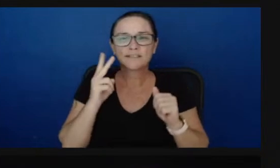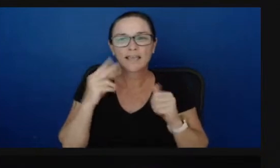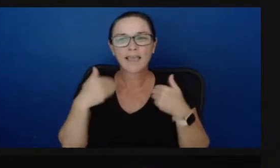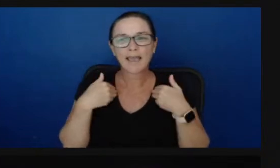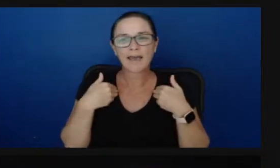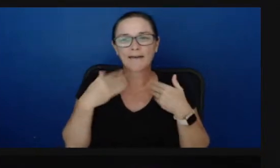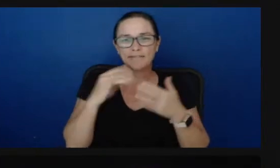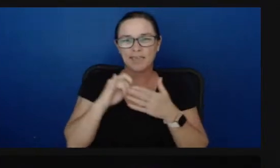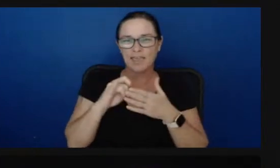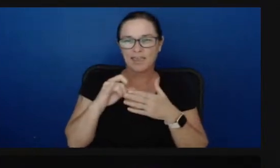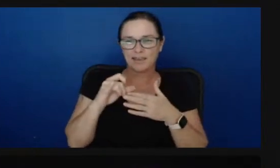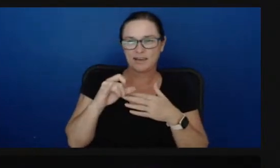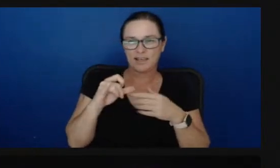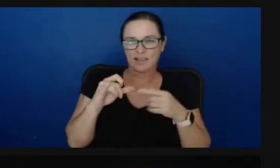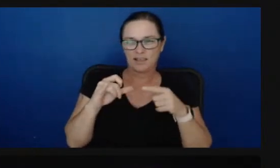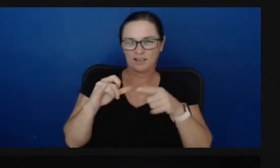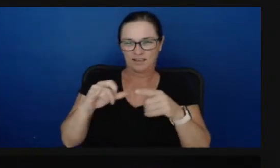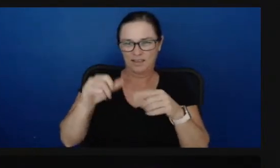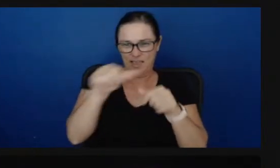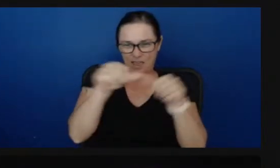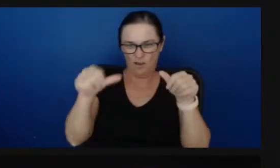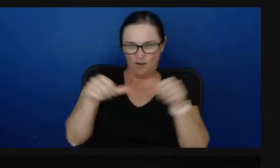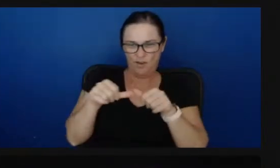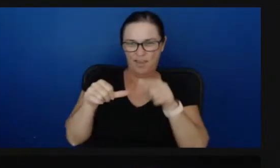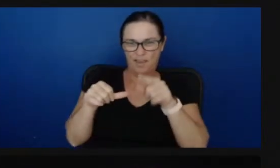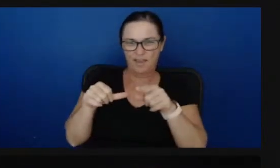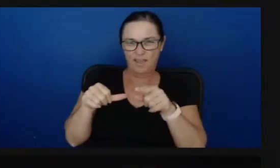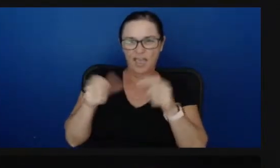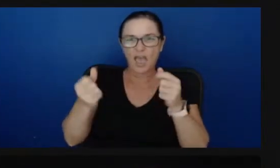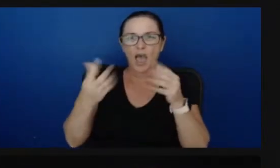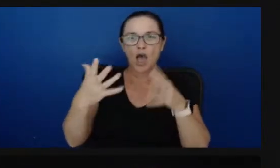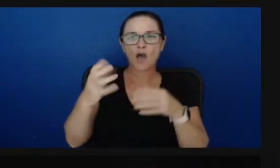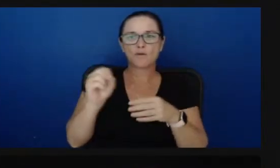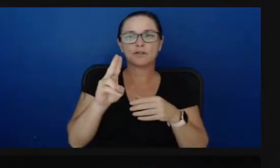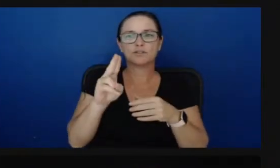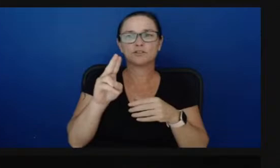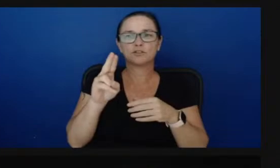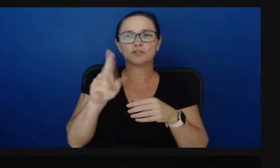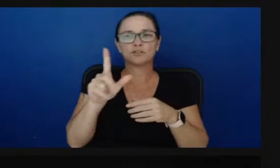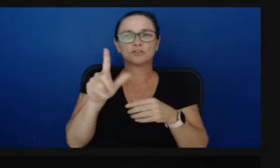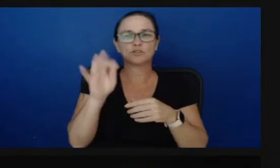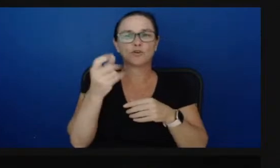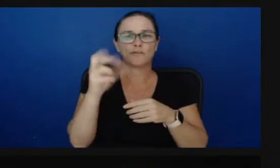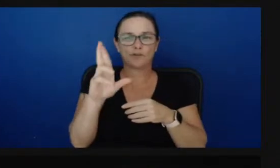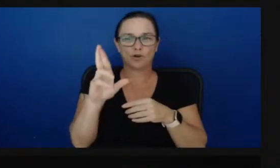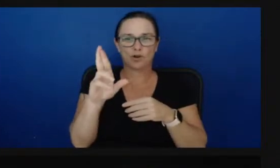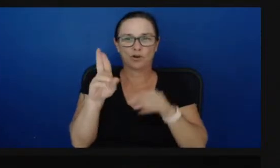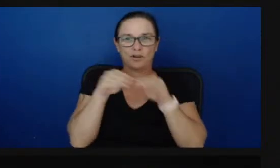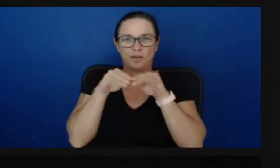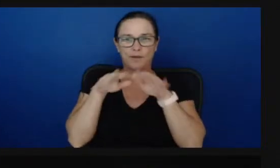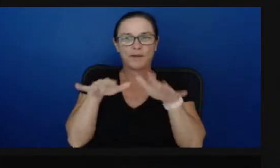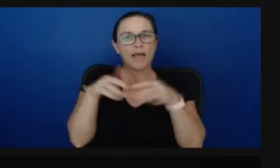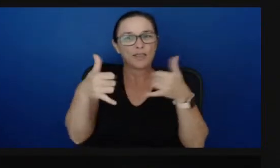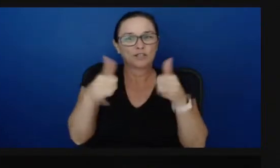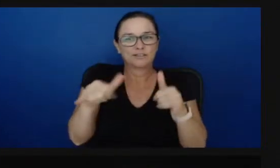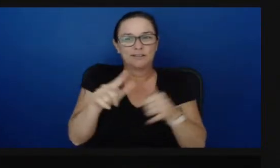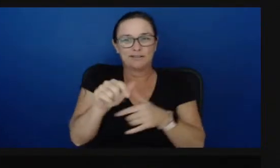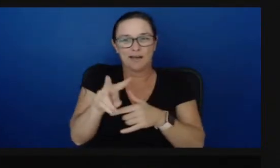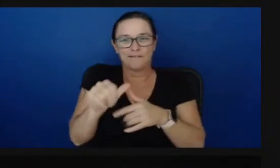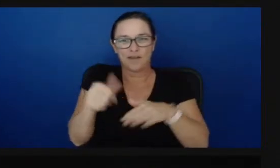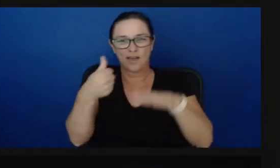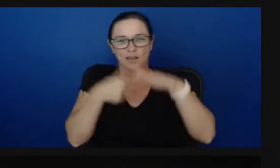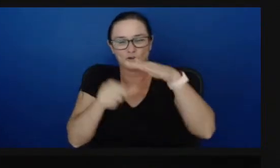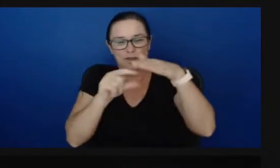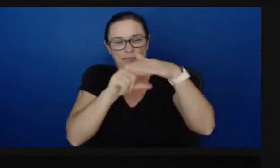here, you can see the amount of sulfur deposited out of the cracks of the lava. There's still lava underneath this crust. It's